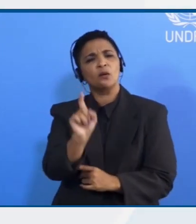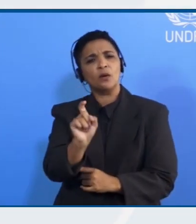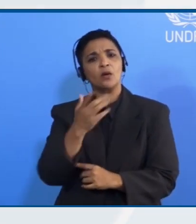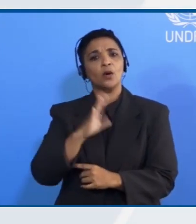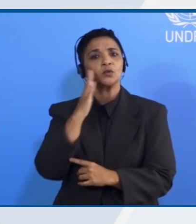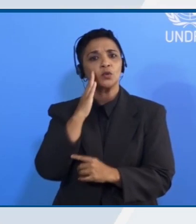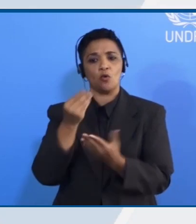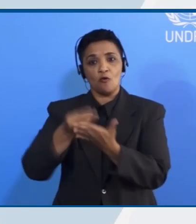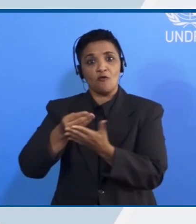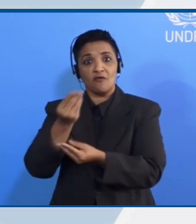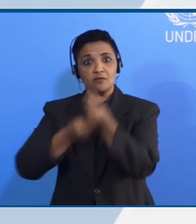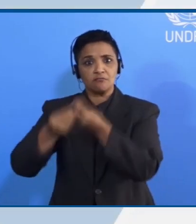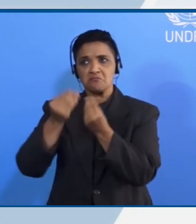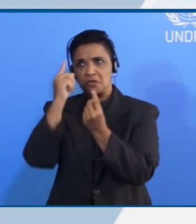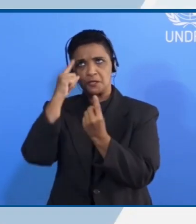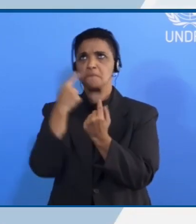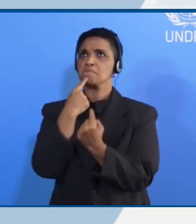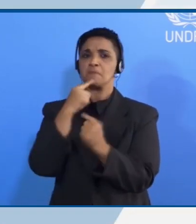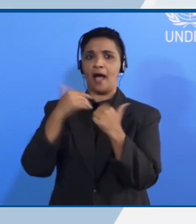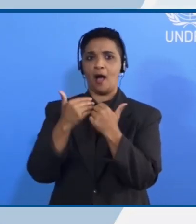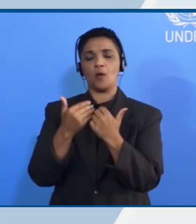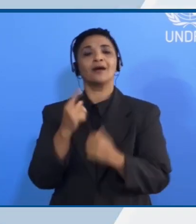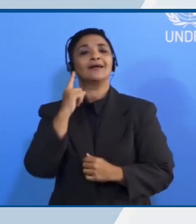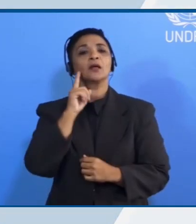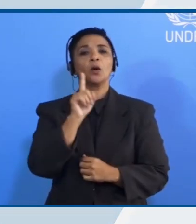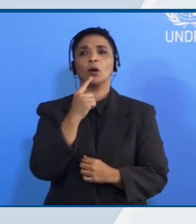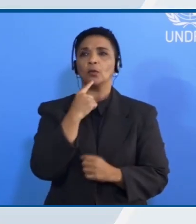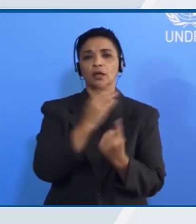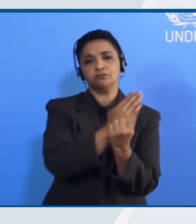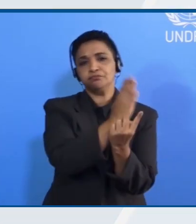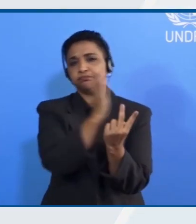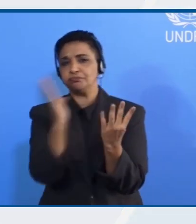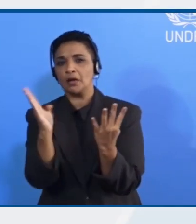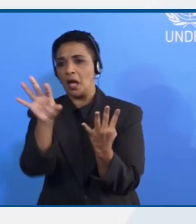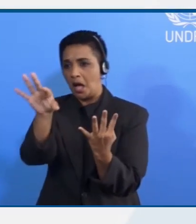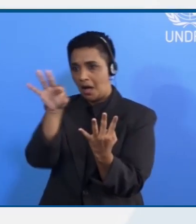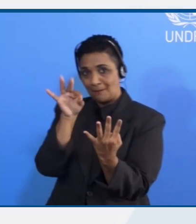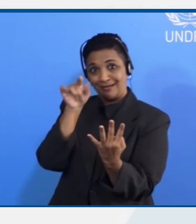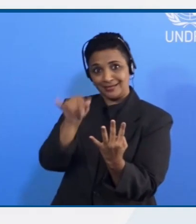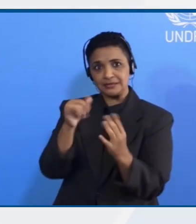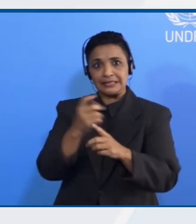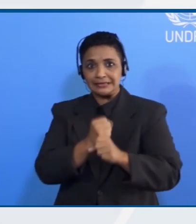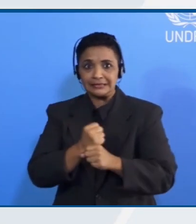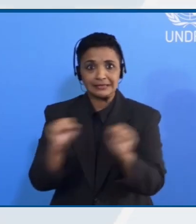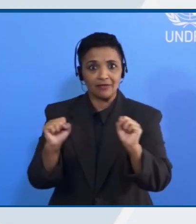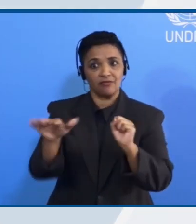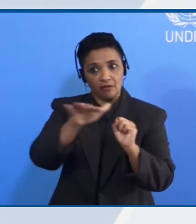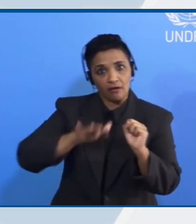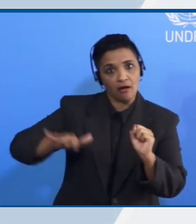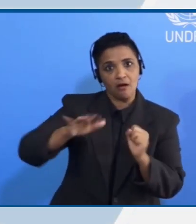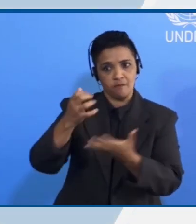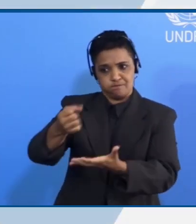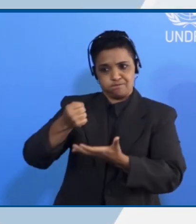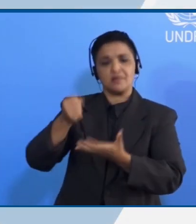and fund managers' portfolios. It's no longer nice to do dimensions. It's becoming an imperative in terms of safekeeping these